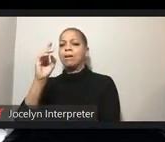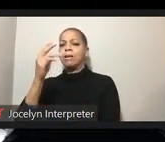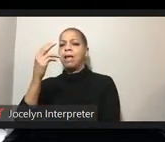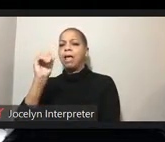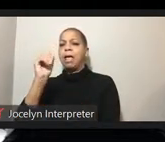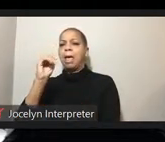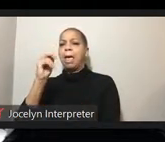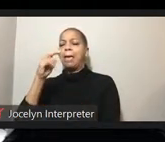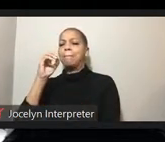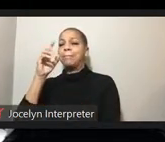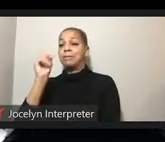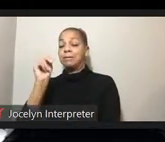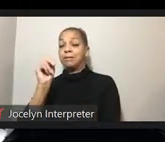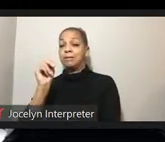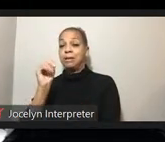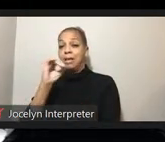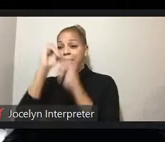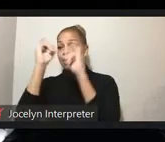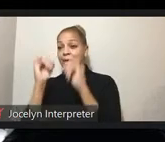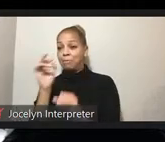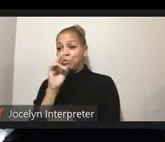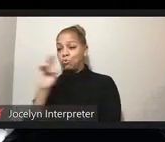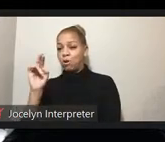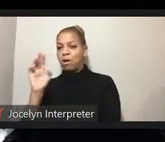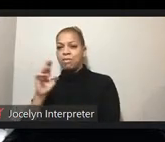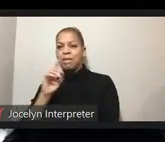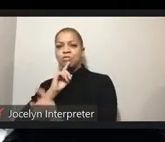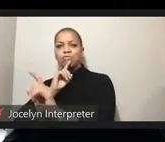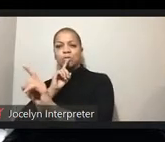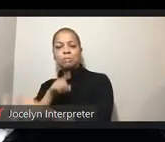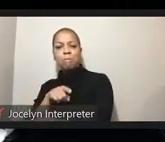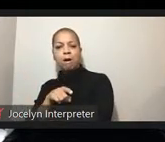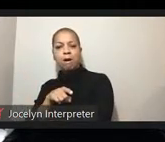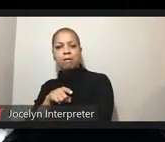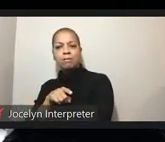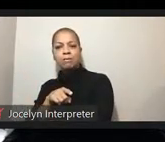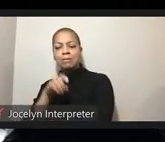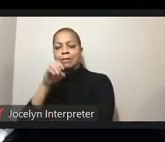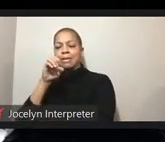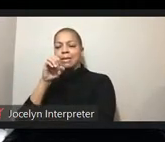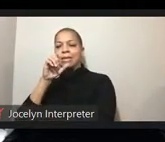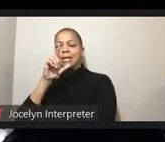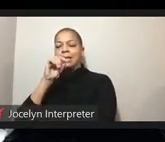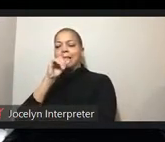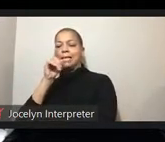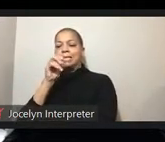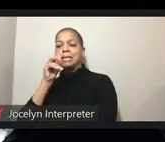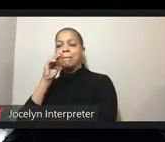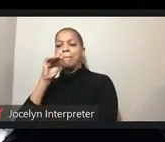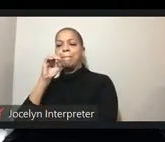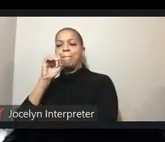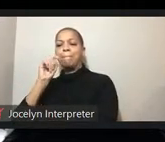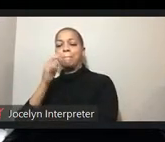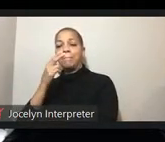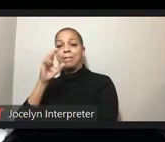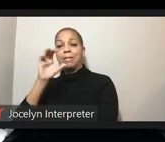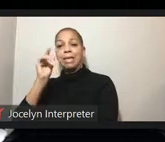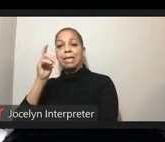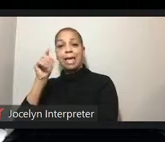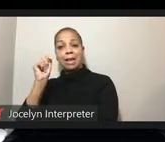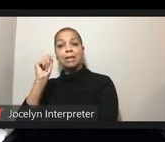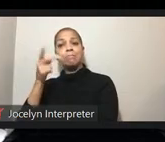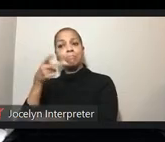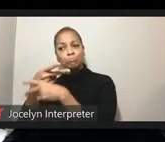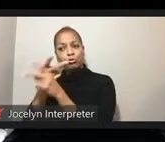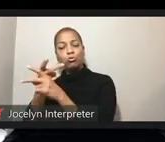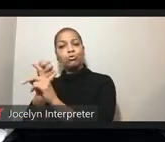right is the response that the artist Elizabeth Catlett produced. So I want us to